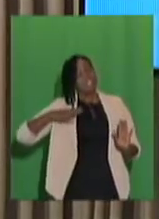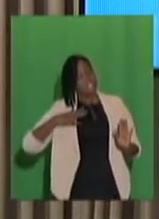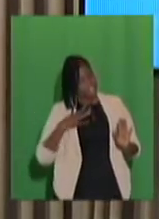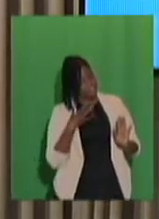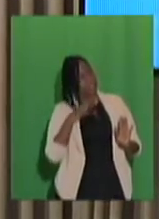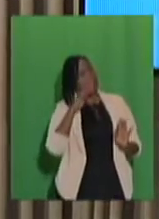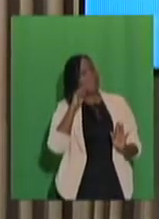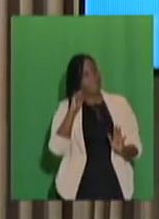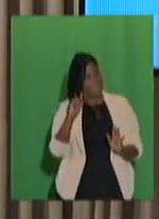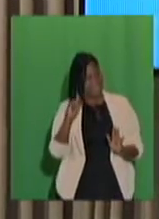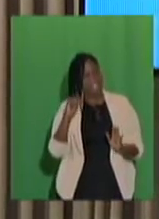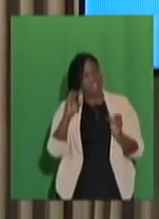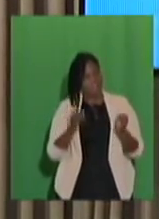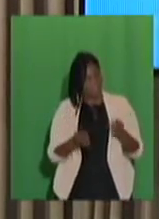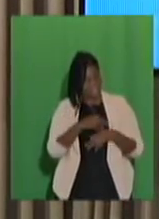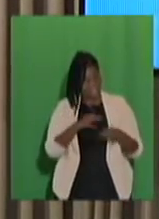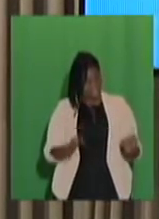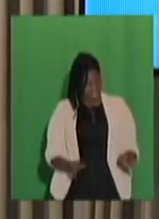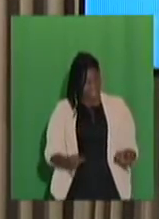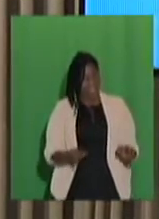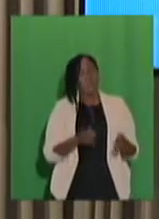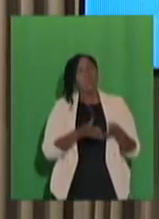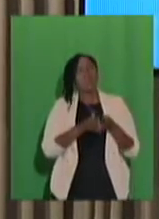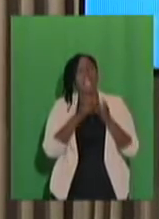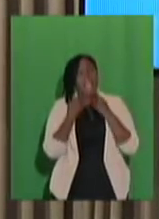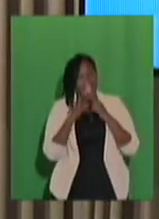clinical question. And the answer is, at